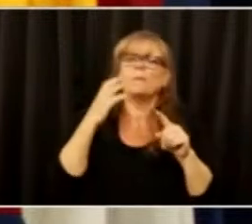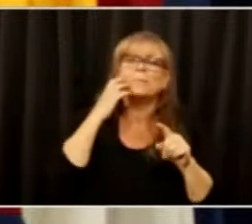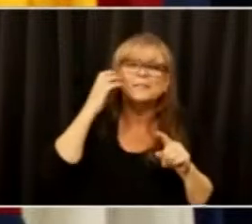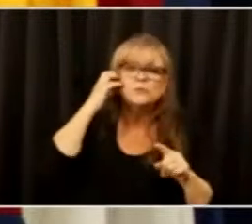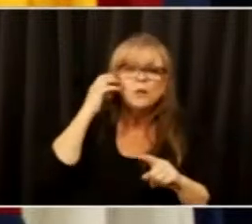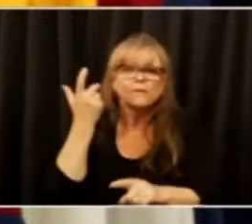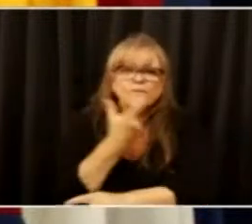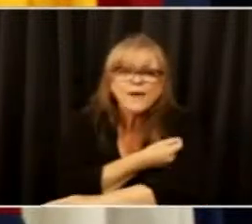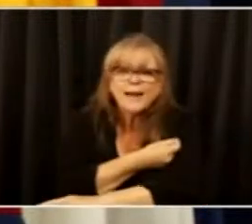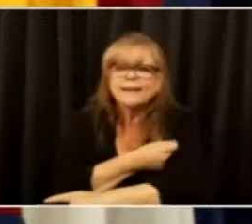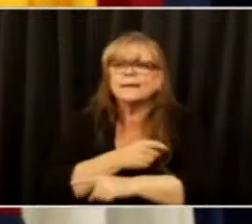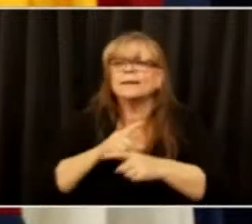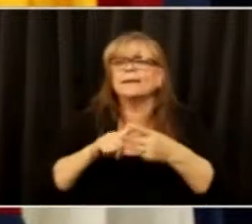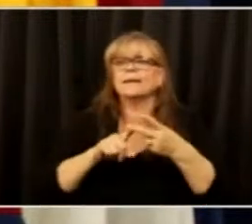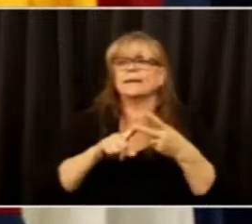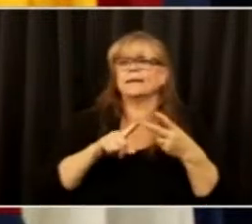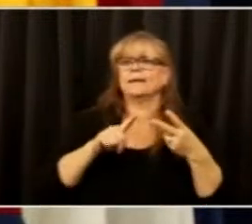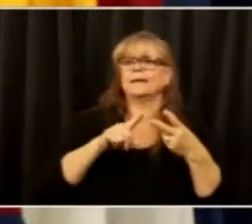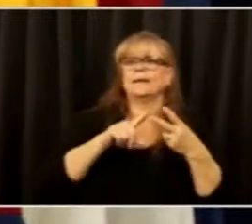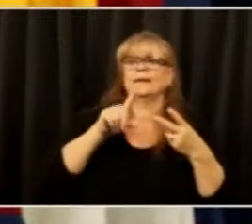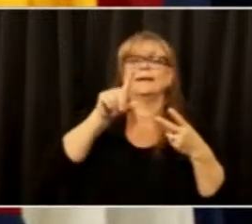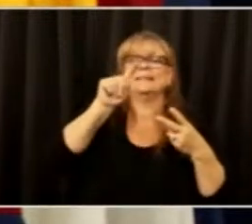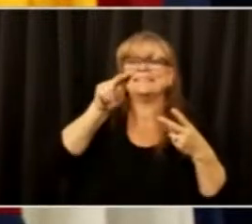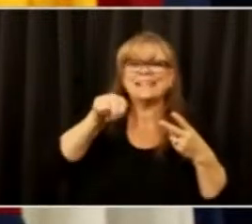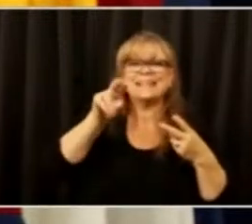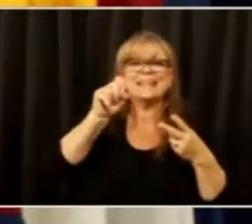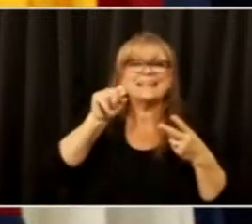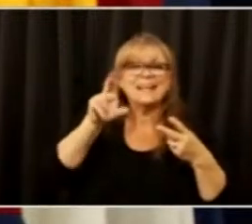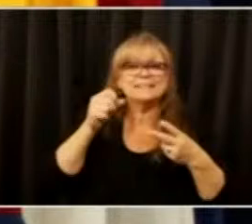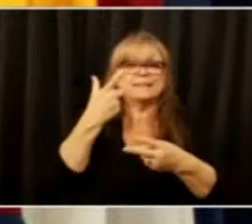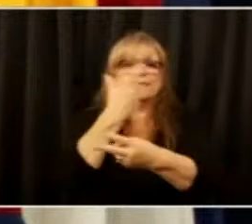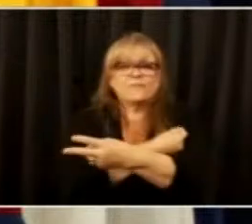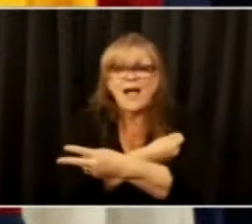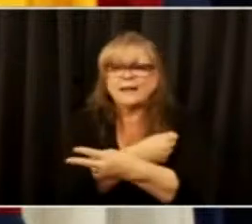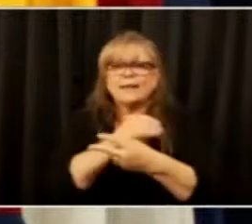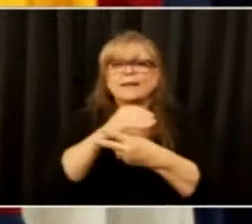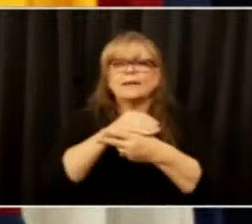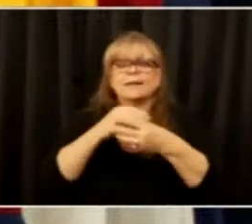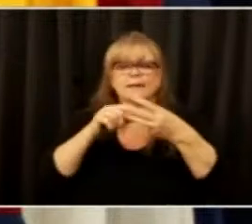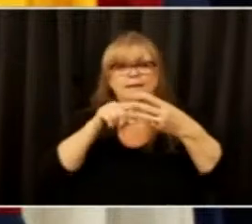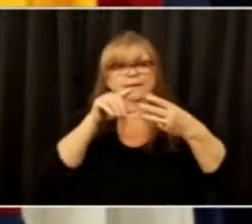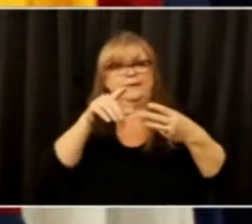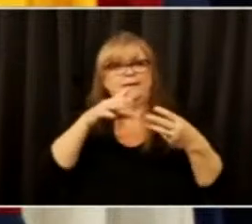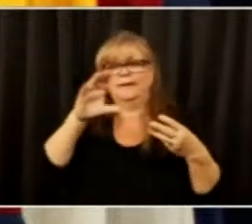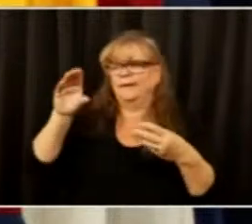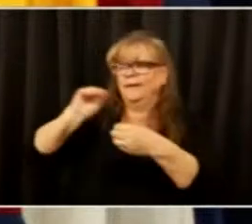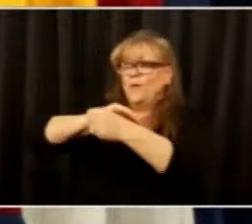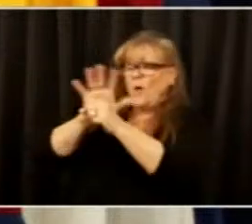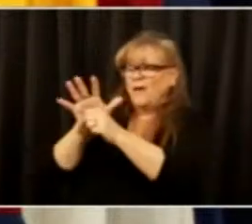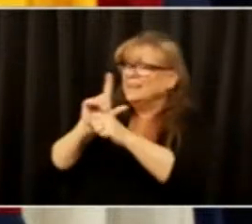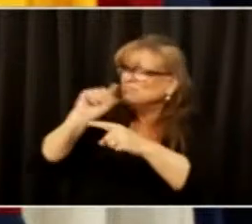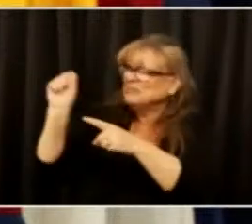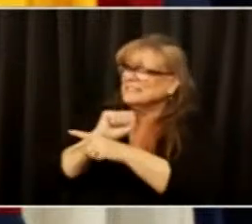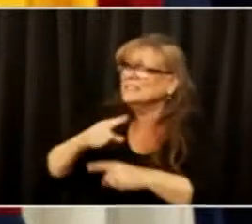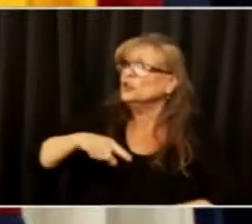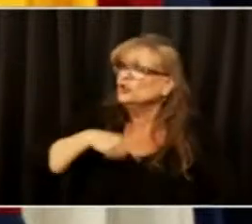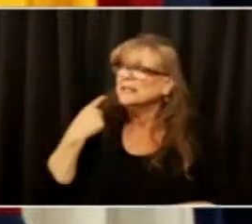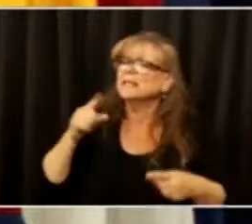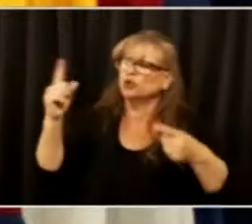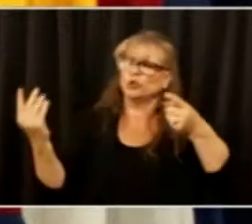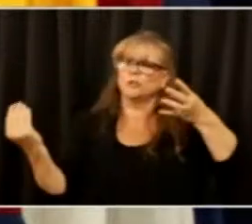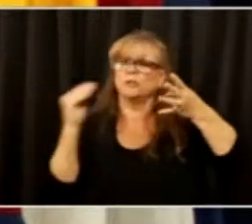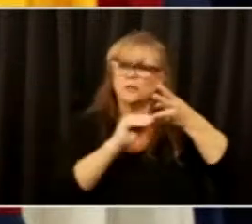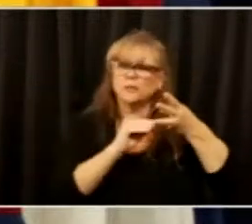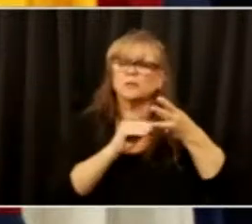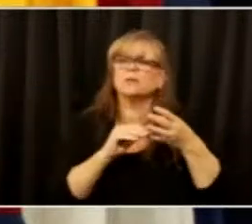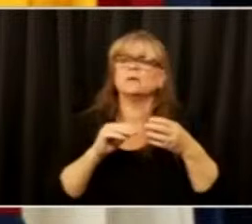is much greater at this point, given the prevalence of the pandemic in society. So I would get my kid vaccinated for COVID first. I think it's the most important thing they can